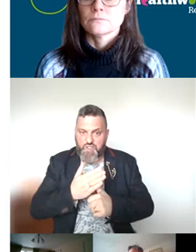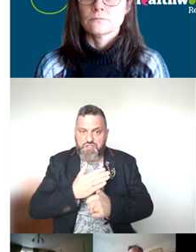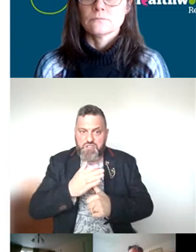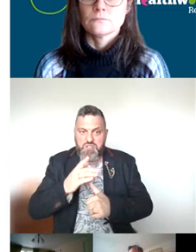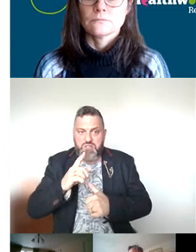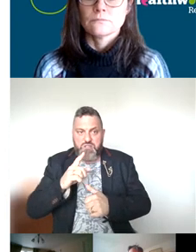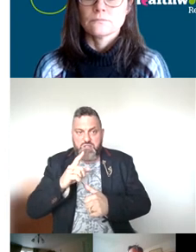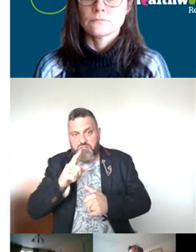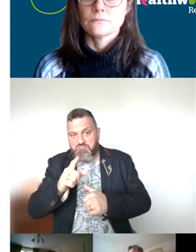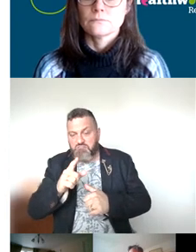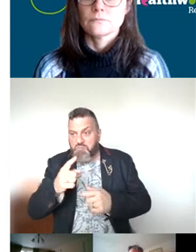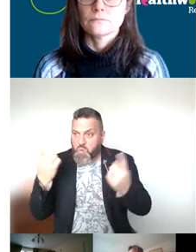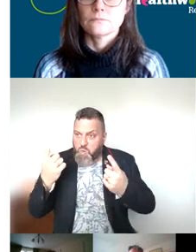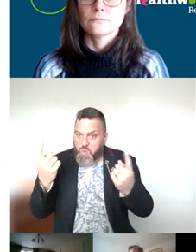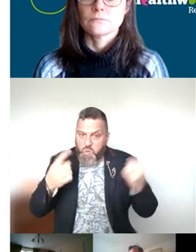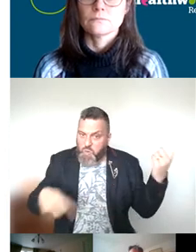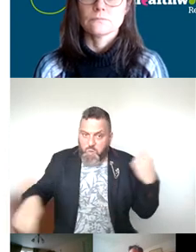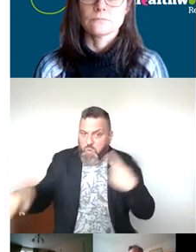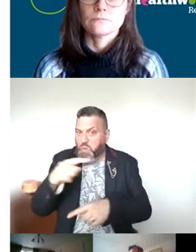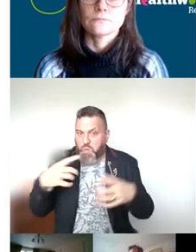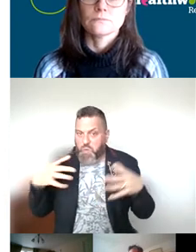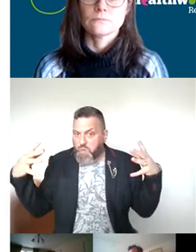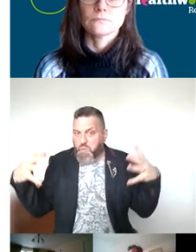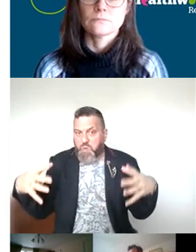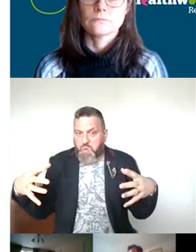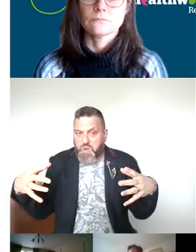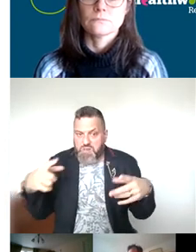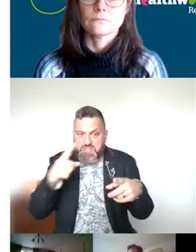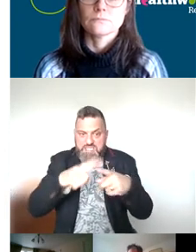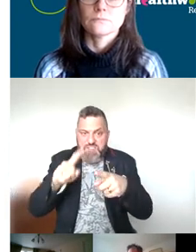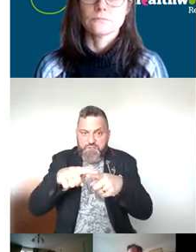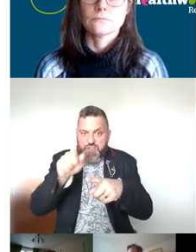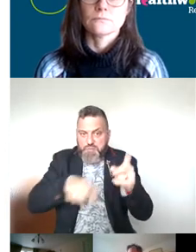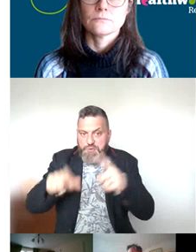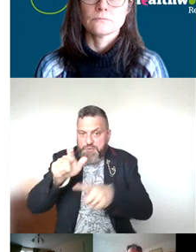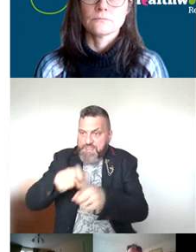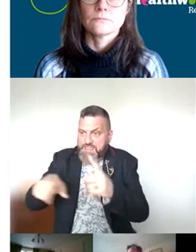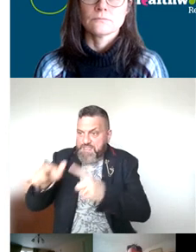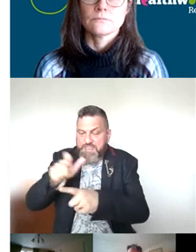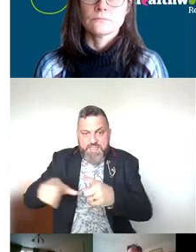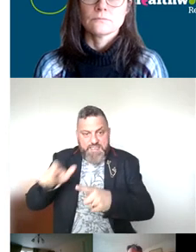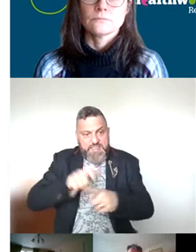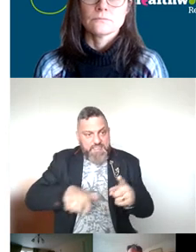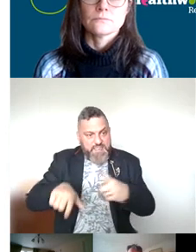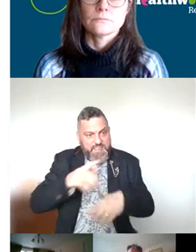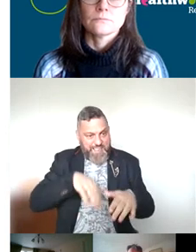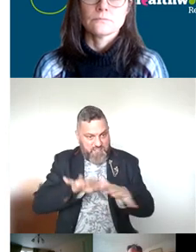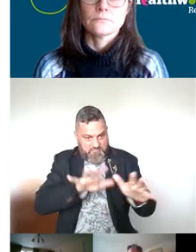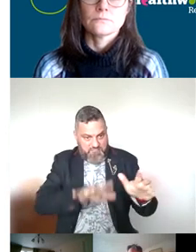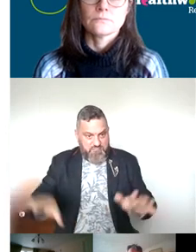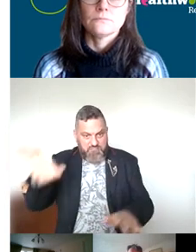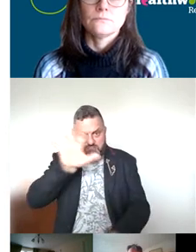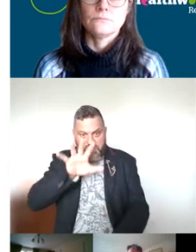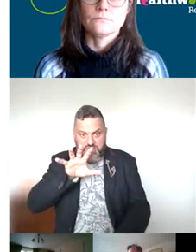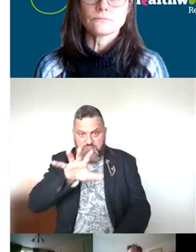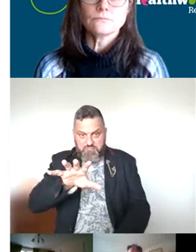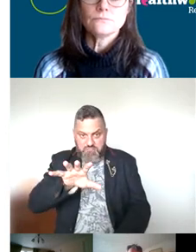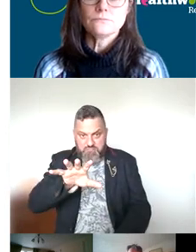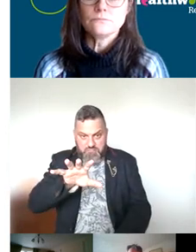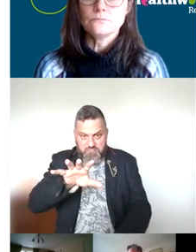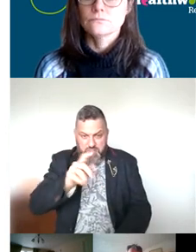the population and the communities that we had within that big geographical area. We've